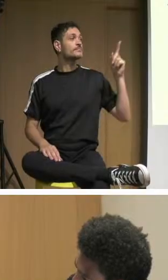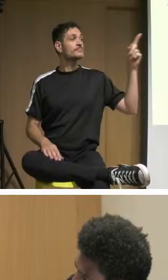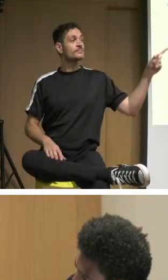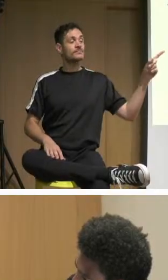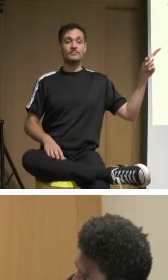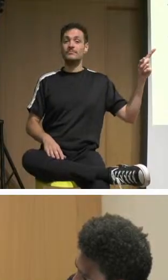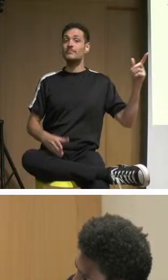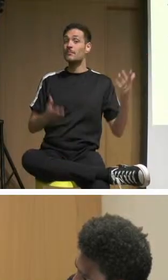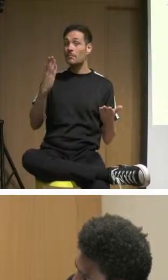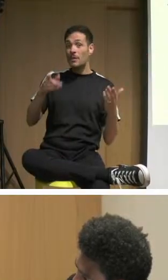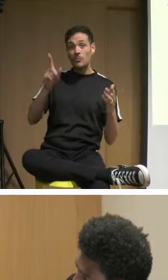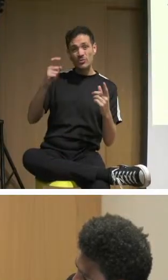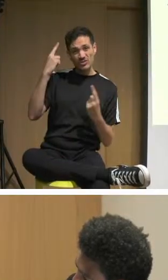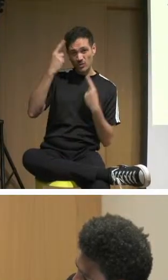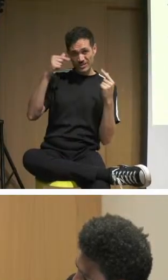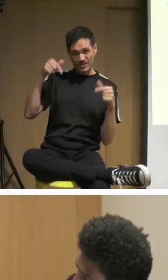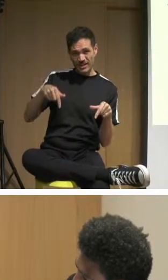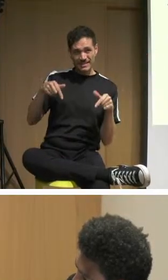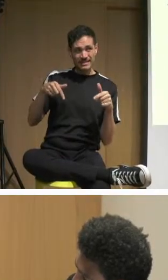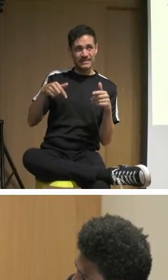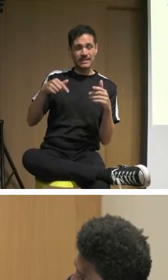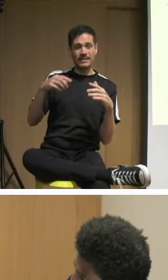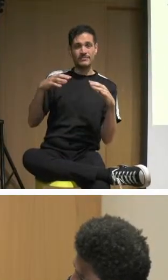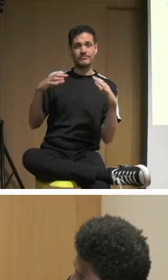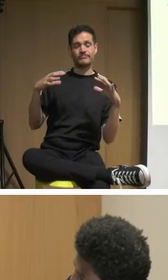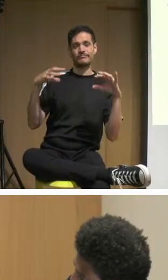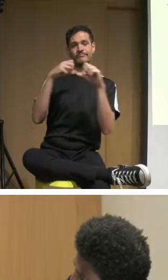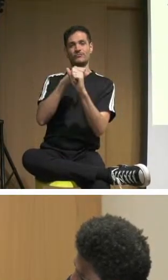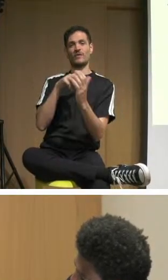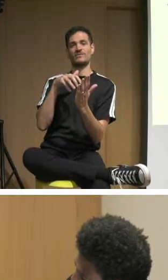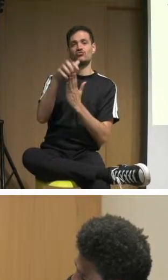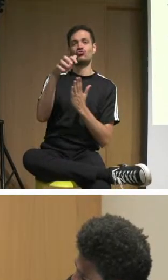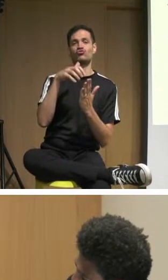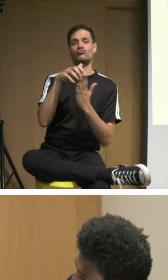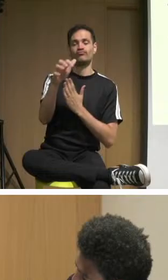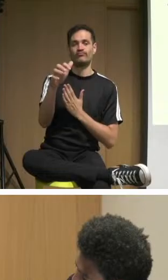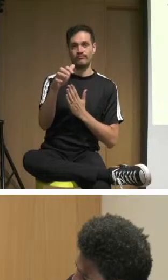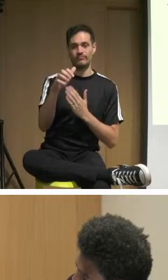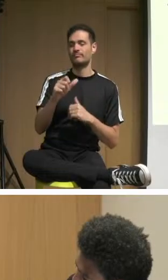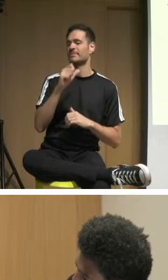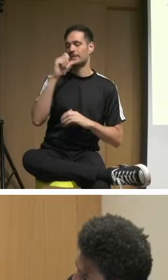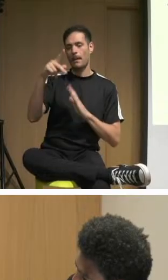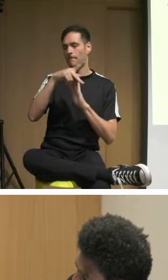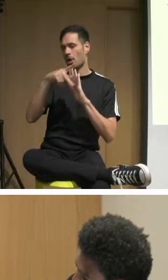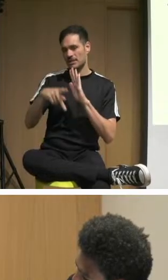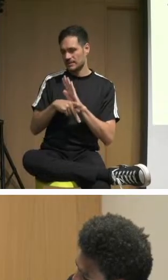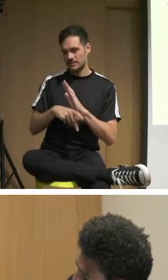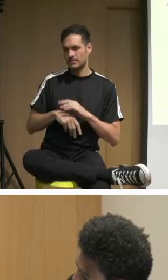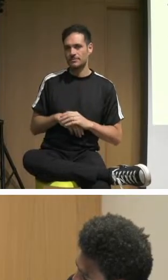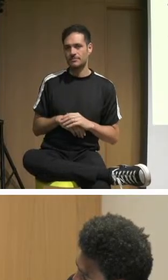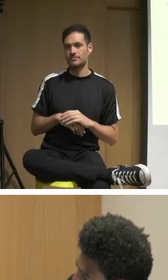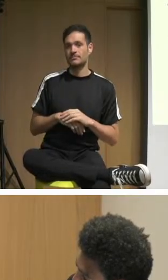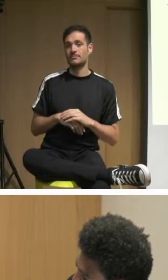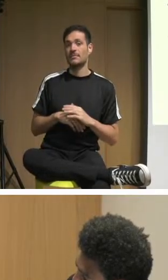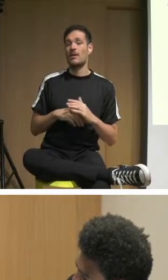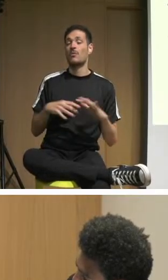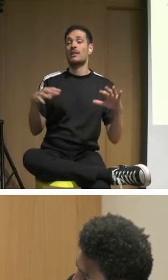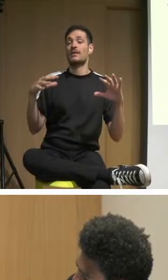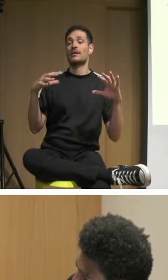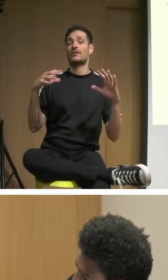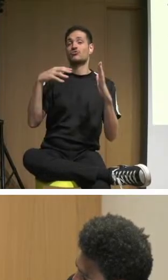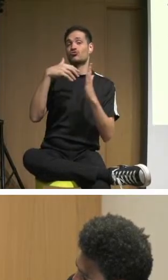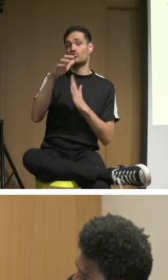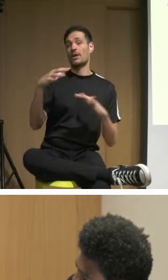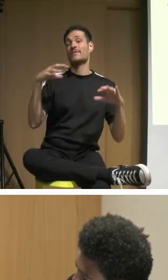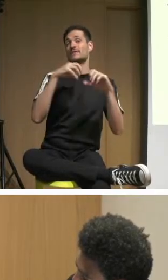a draft summary and not policy. And with draft summary, perhaps we should also allow